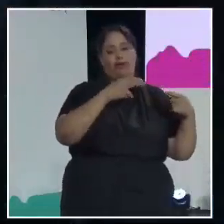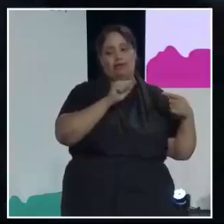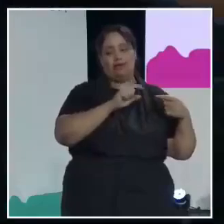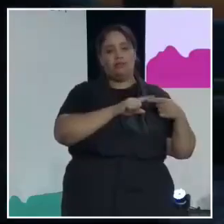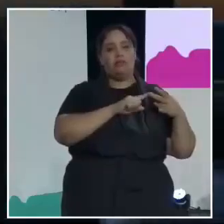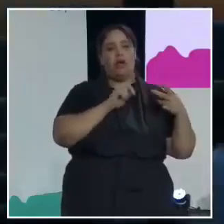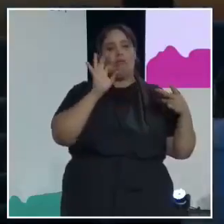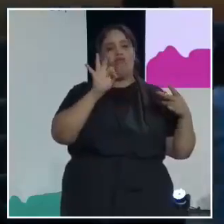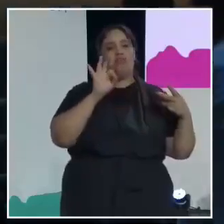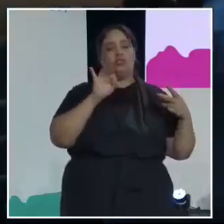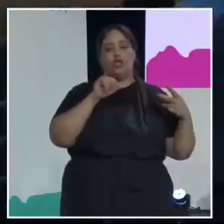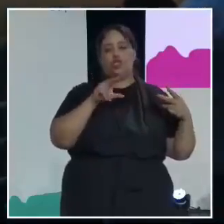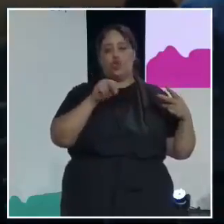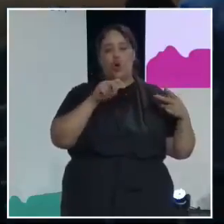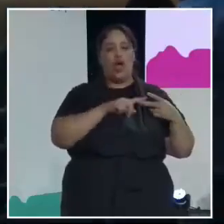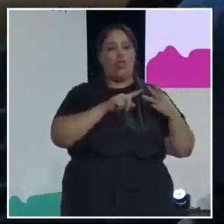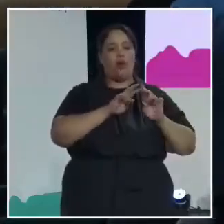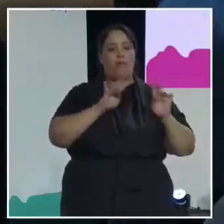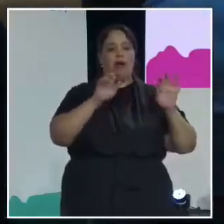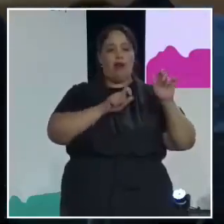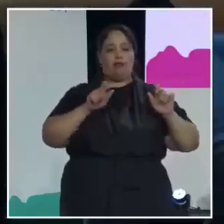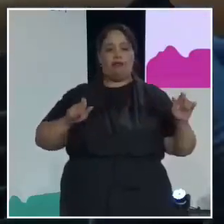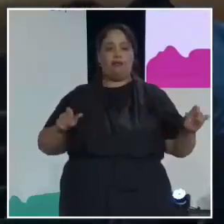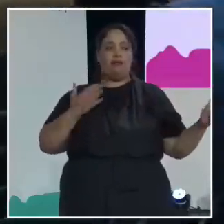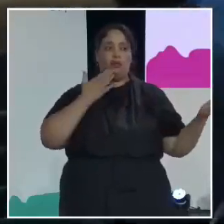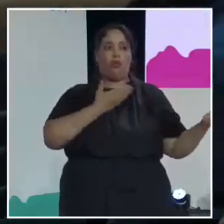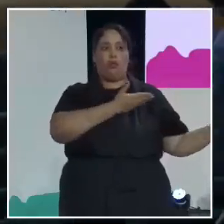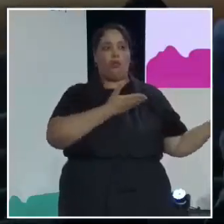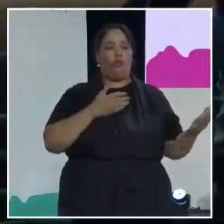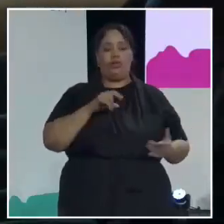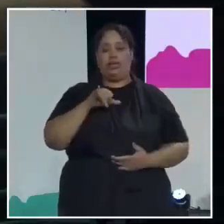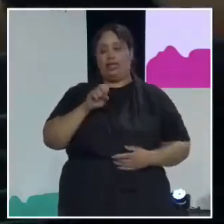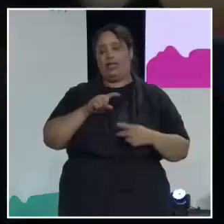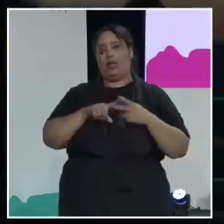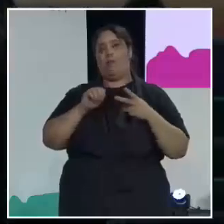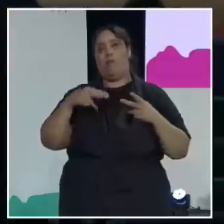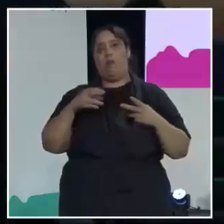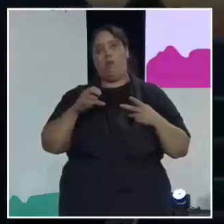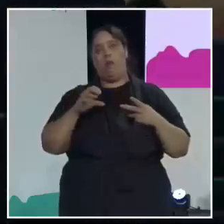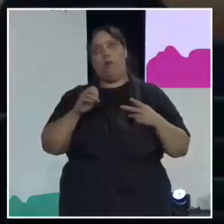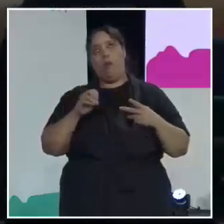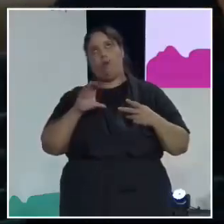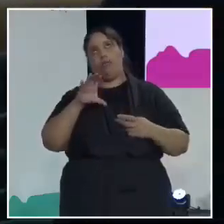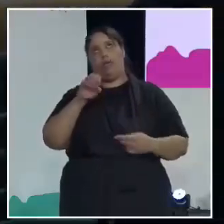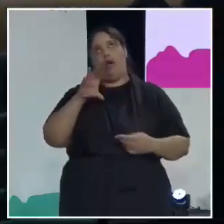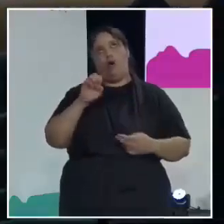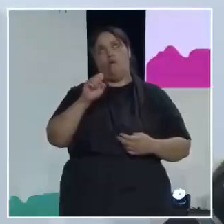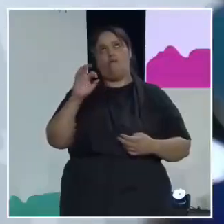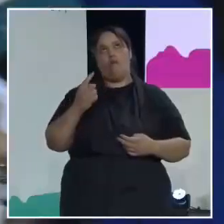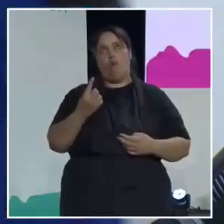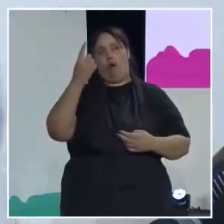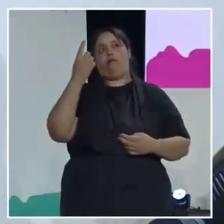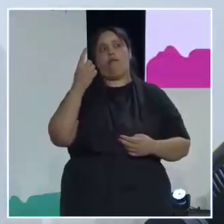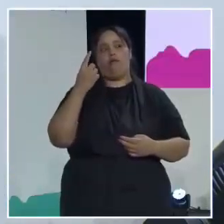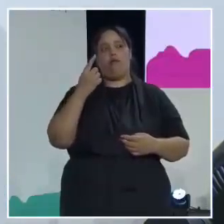Jiajun Zhu. And then, of course, our panelists were Ndidi Onkoko Nweli, the CEO of One, Dr. Sidi